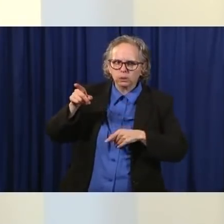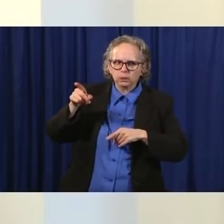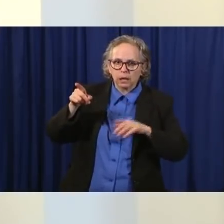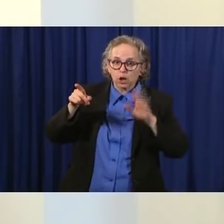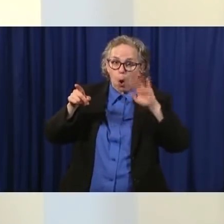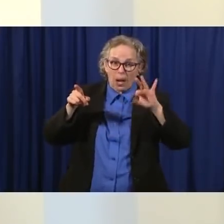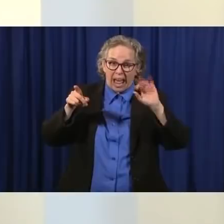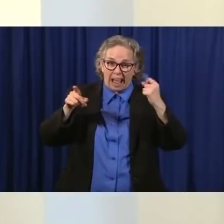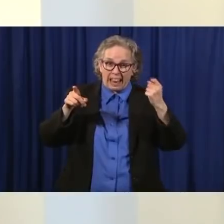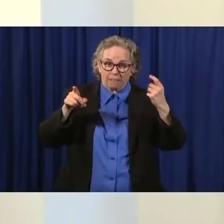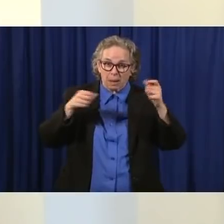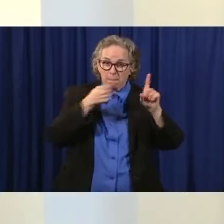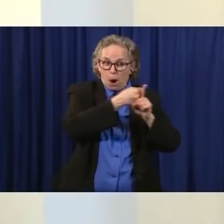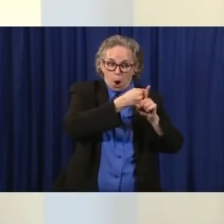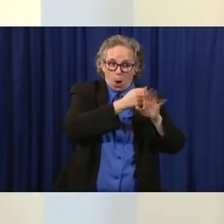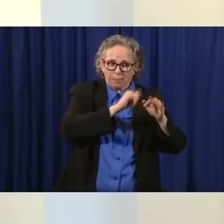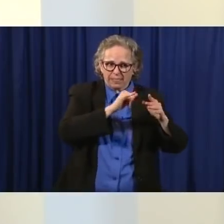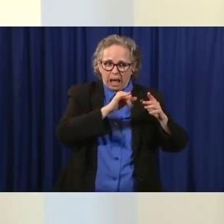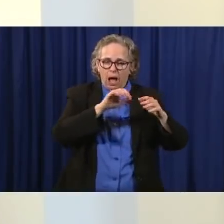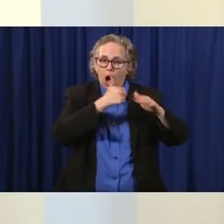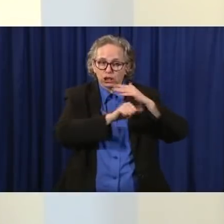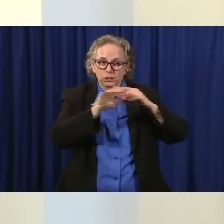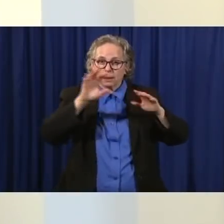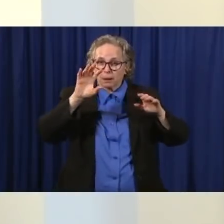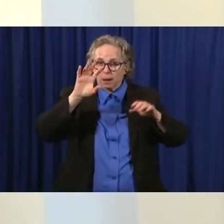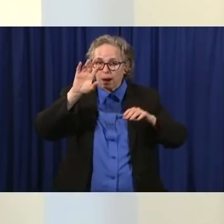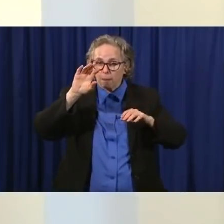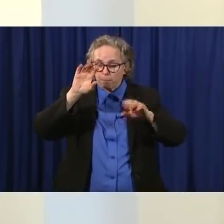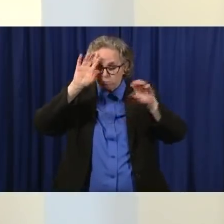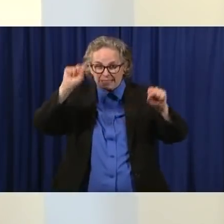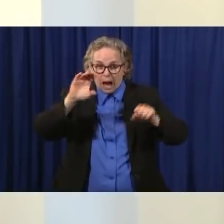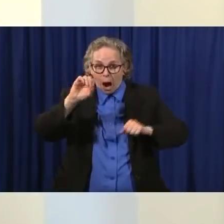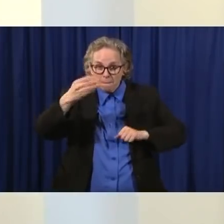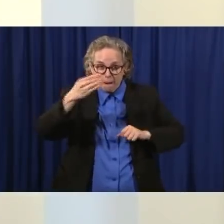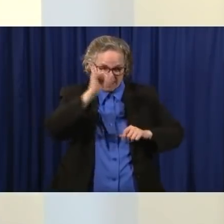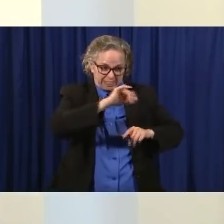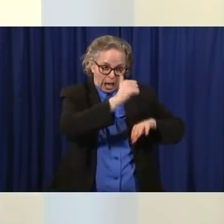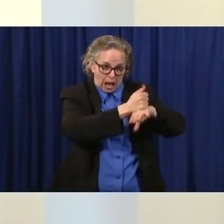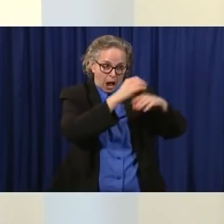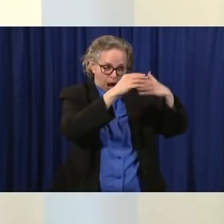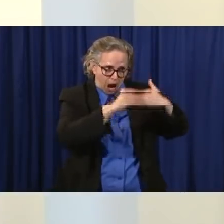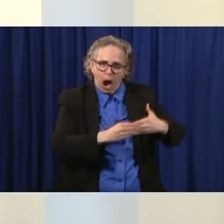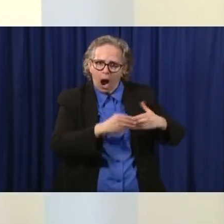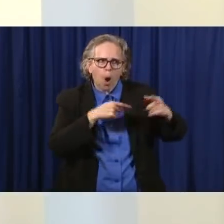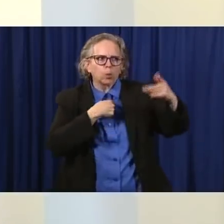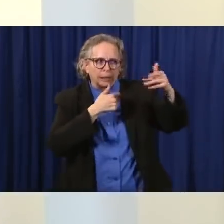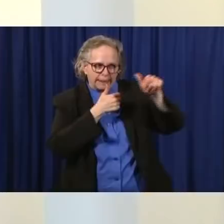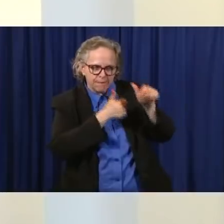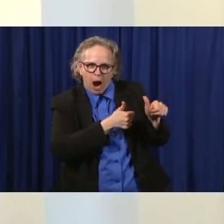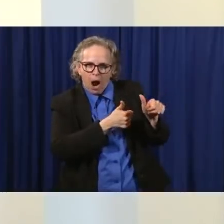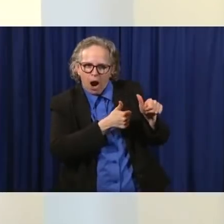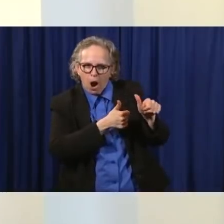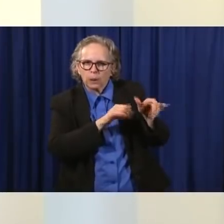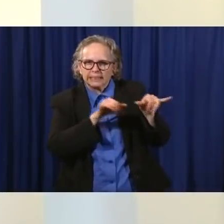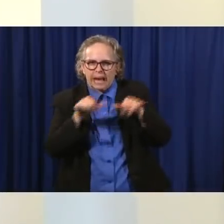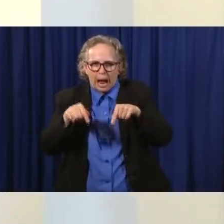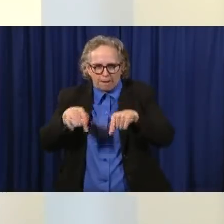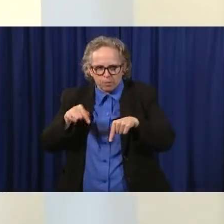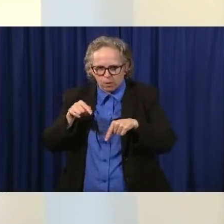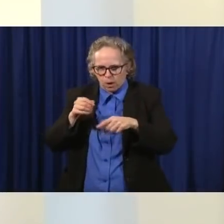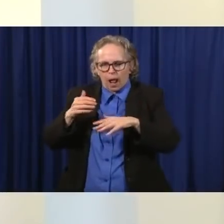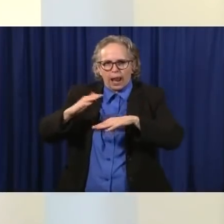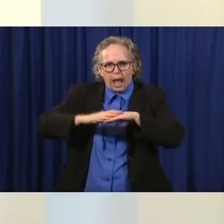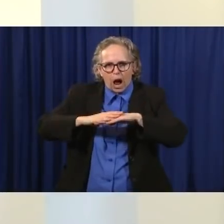and using those tools of social distancing, those layers of Swiss cheese, really flatten the curve, stop that overwhelm